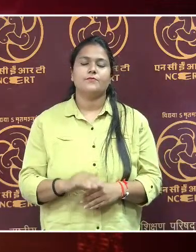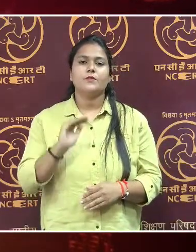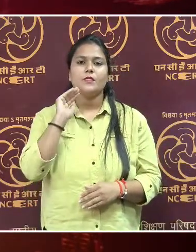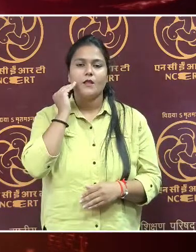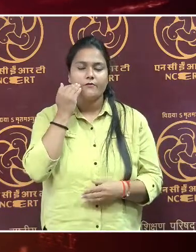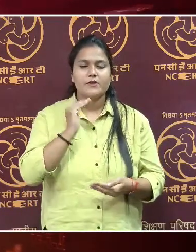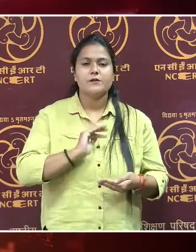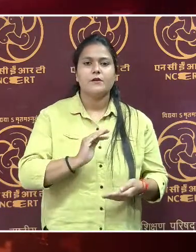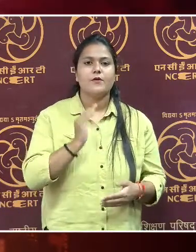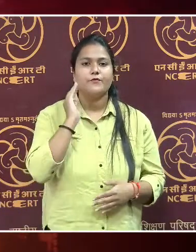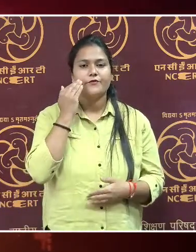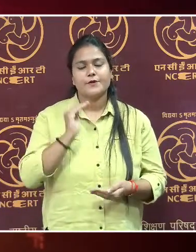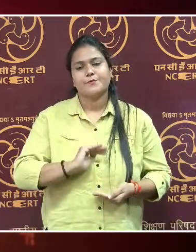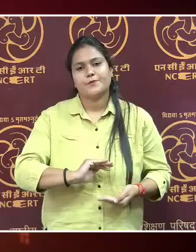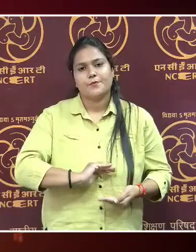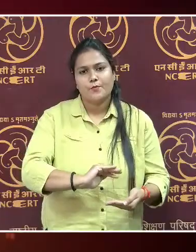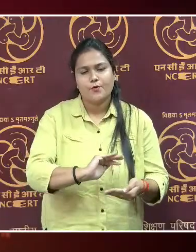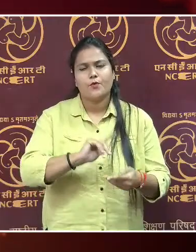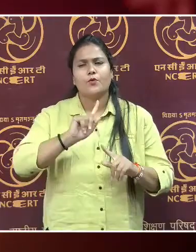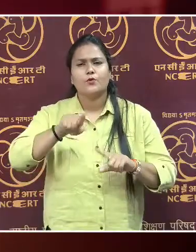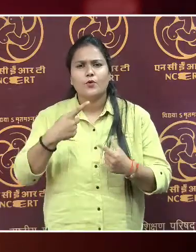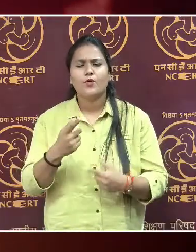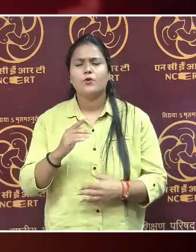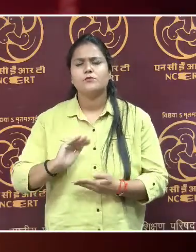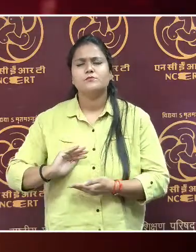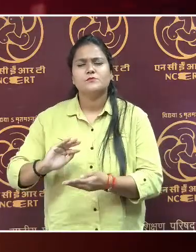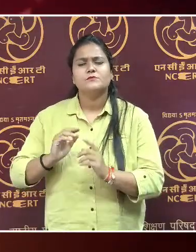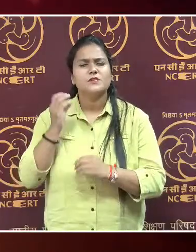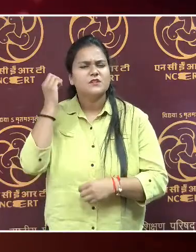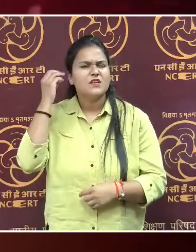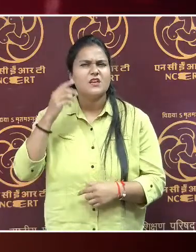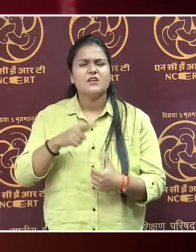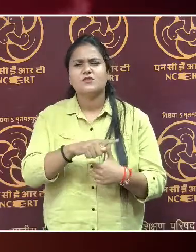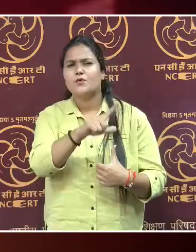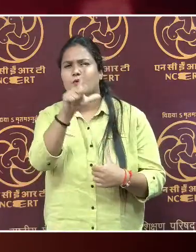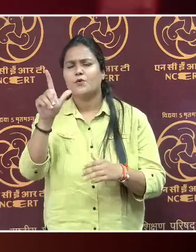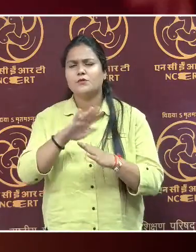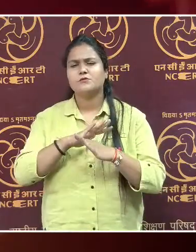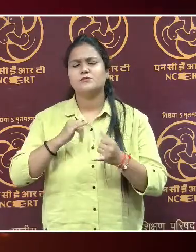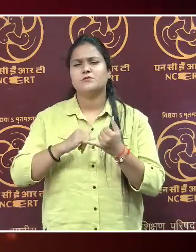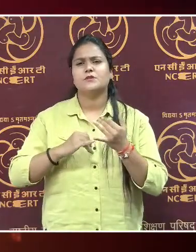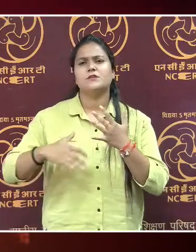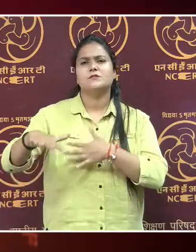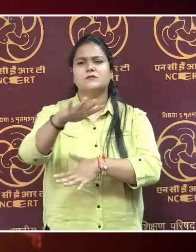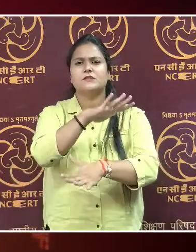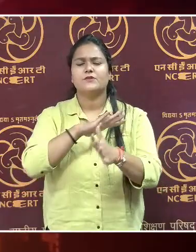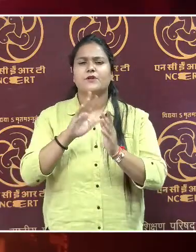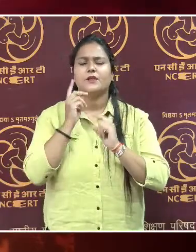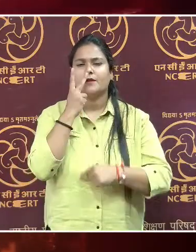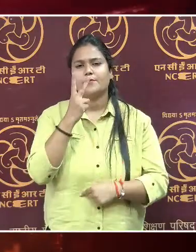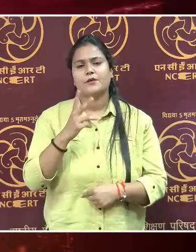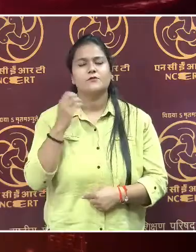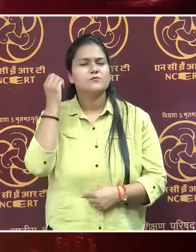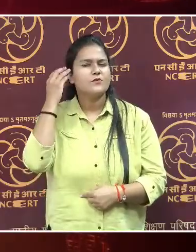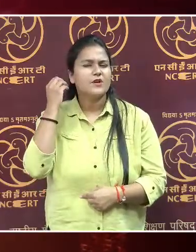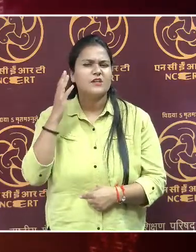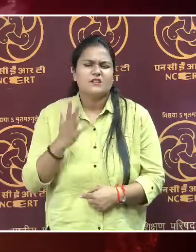born, the child is completely able to hear the sounds that are there in the surroundings. Okay? Right.